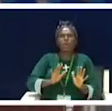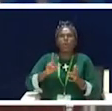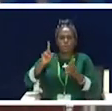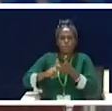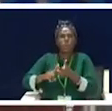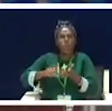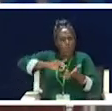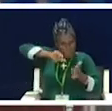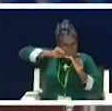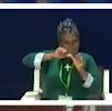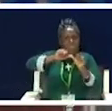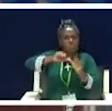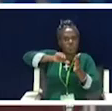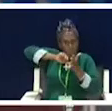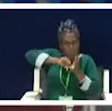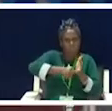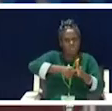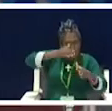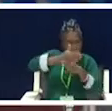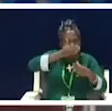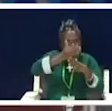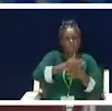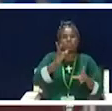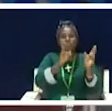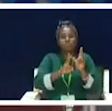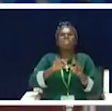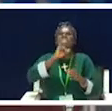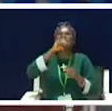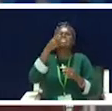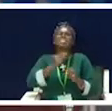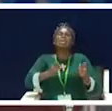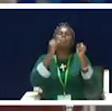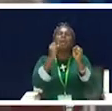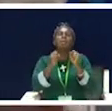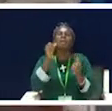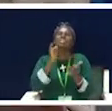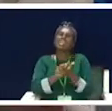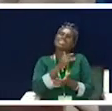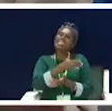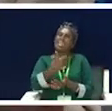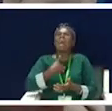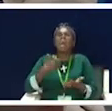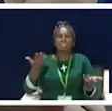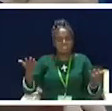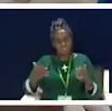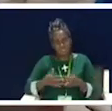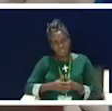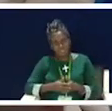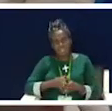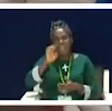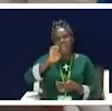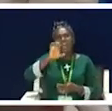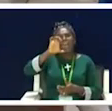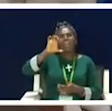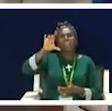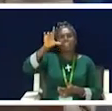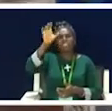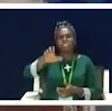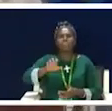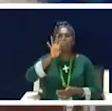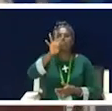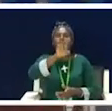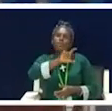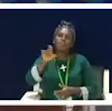carries that the oppressed does not have. Ecclesiastes 4:1.